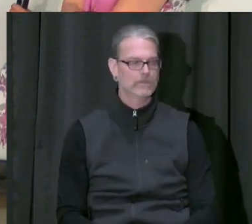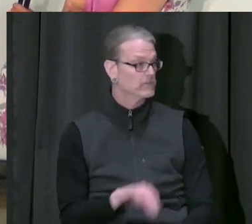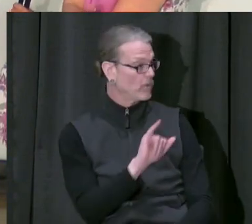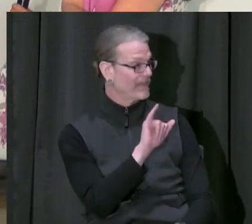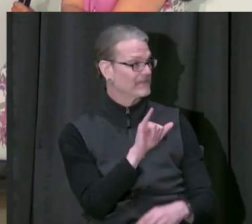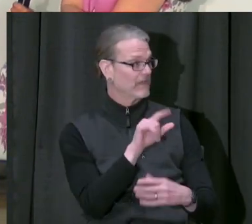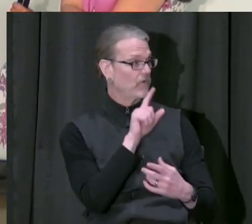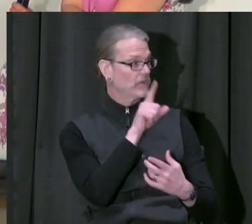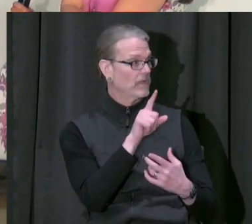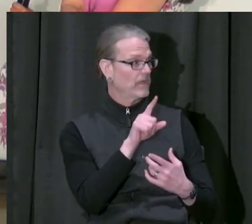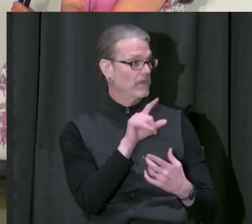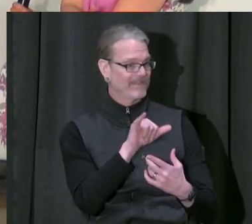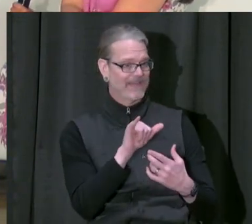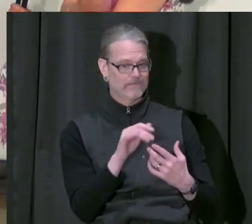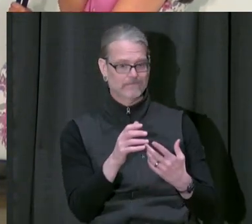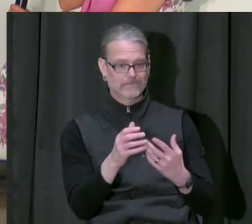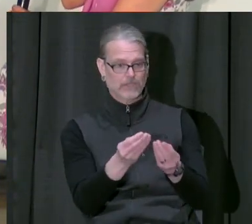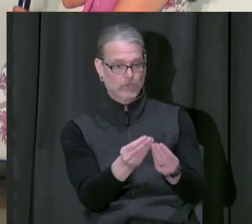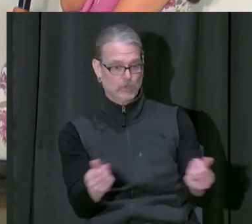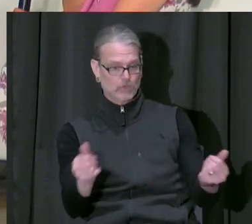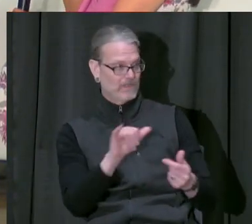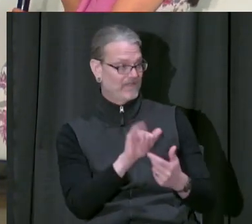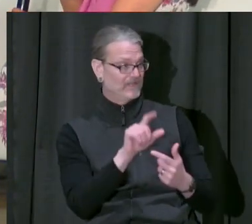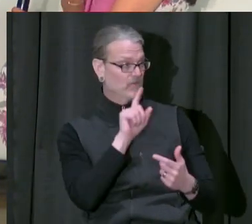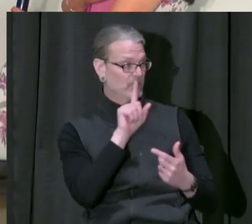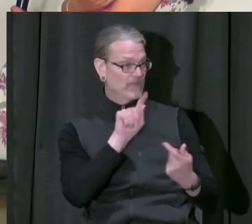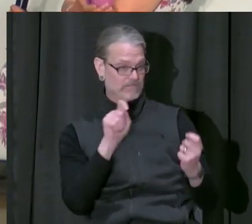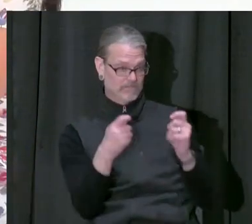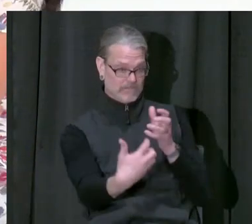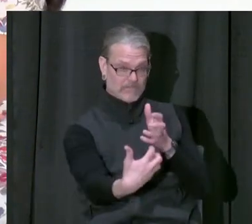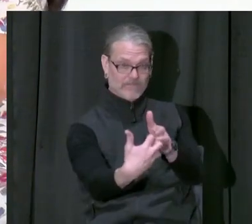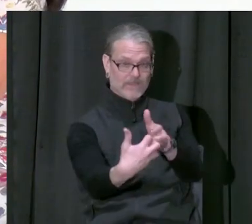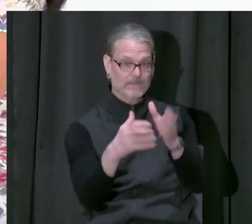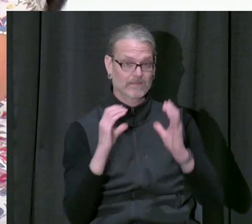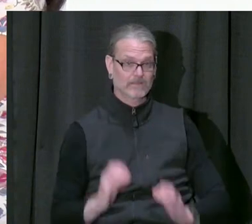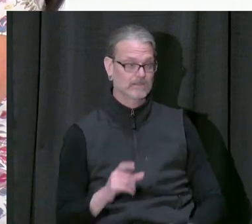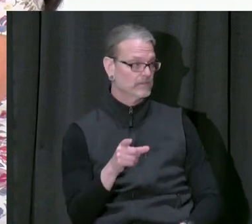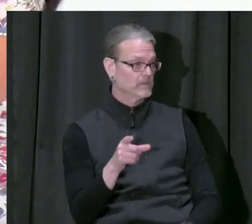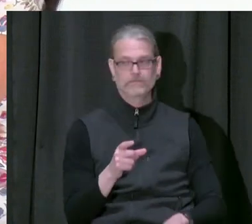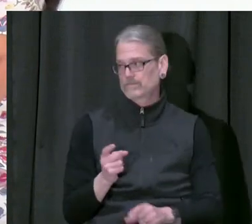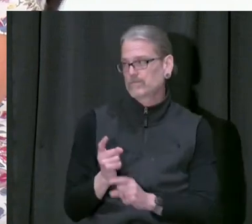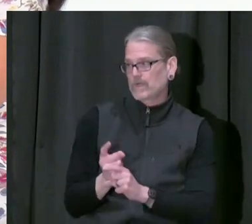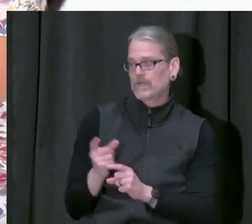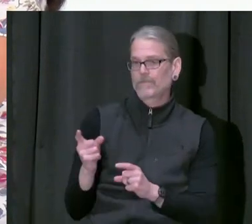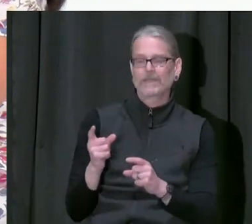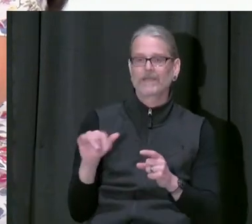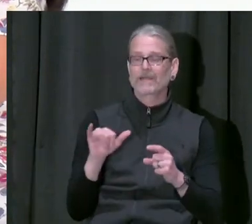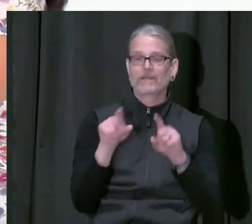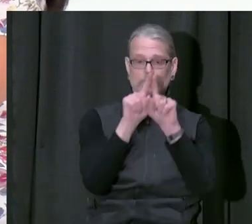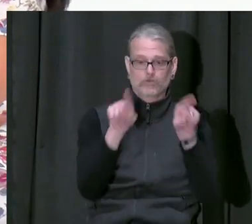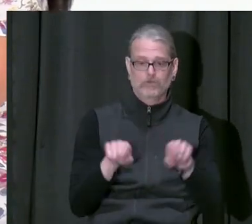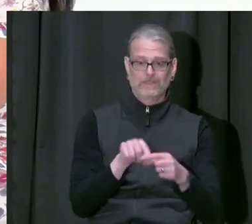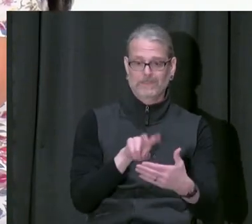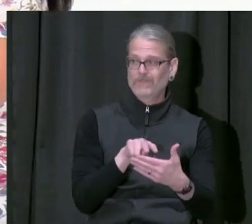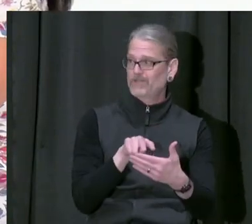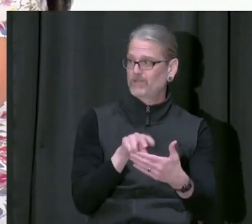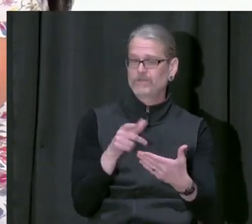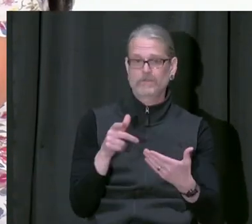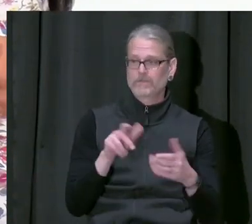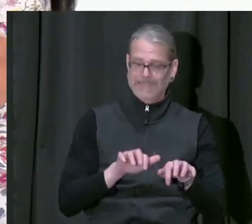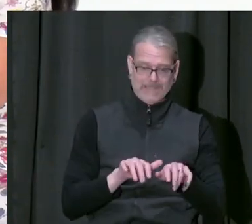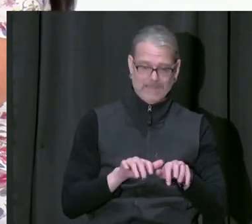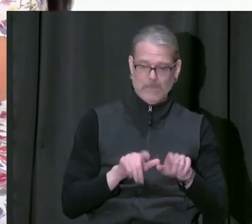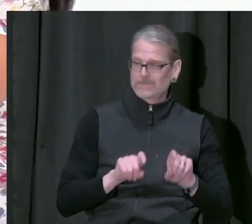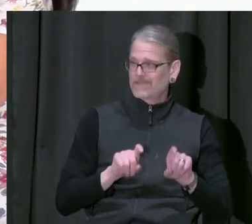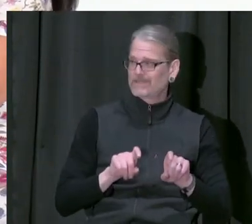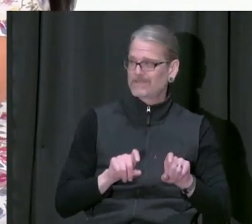end. Yes, in a way. I mean, you'll be using screen reader, you'll be doing screen reader testing, keyboard testing.